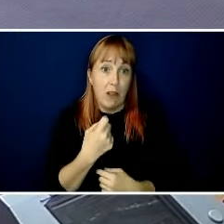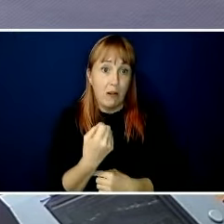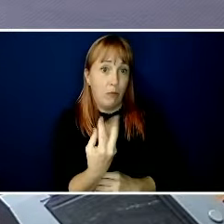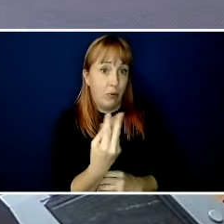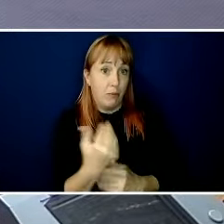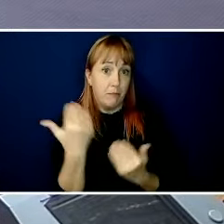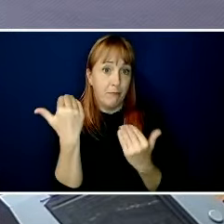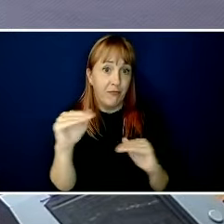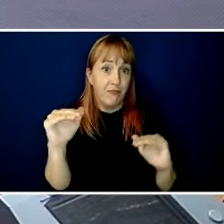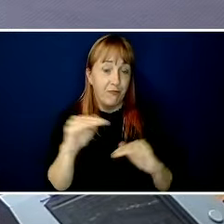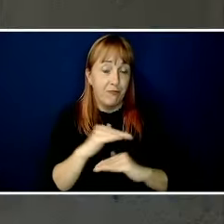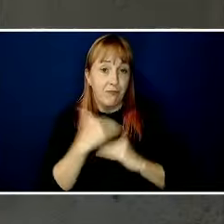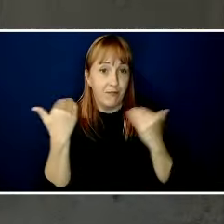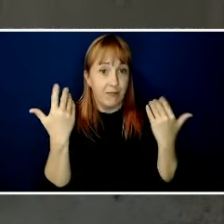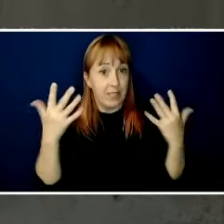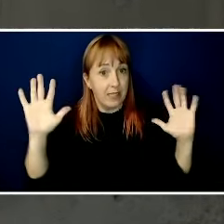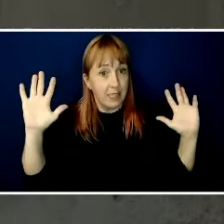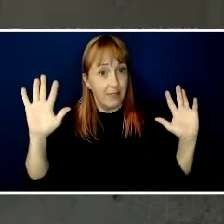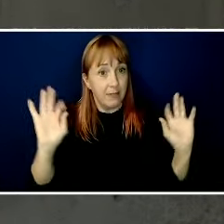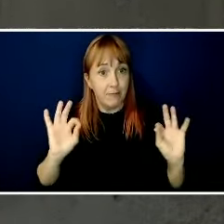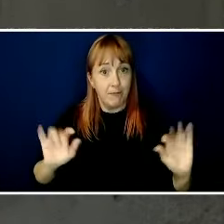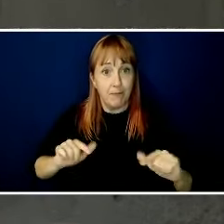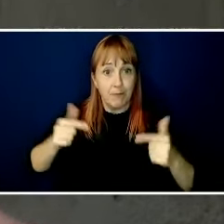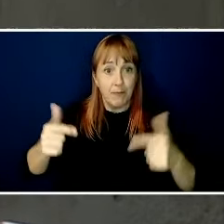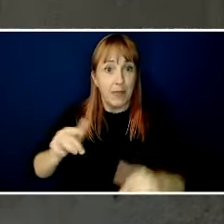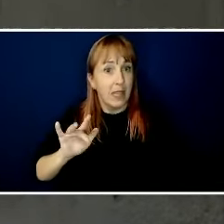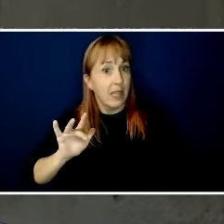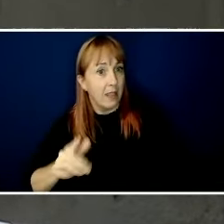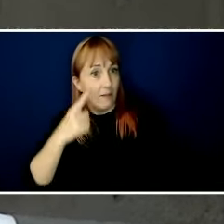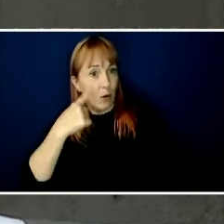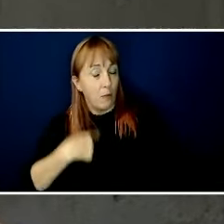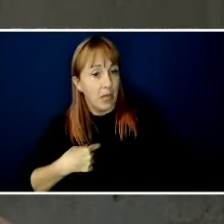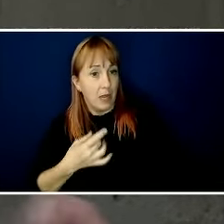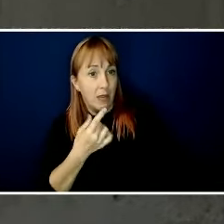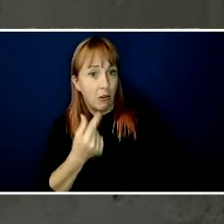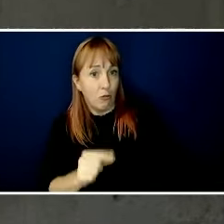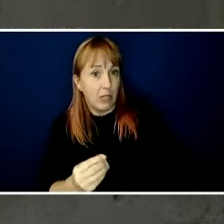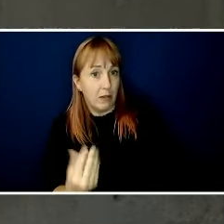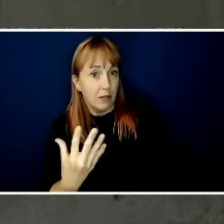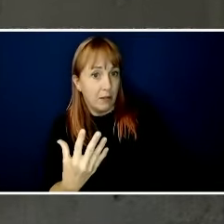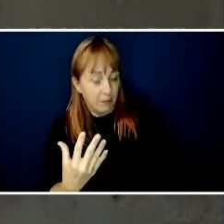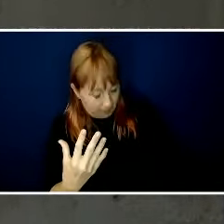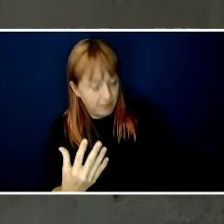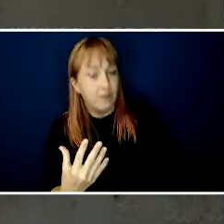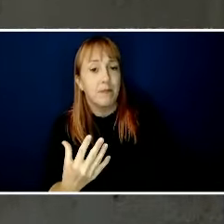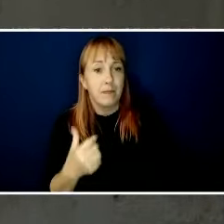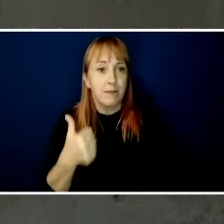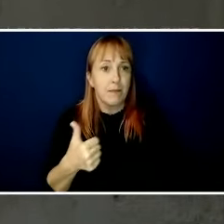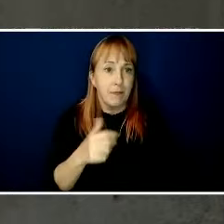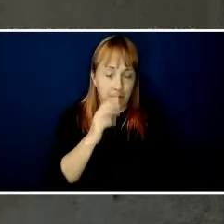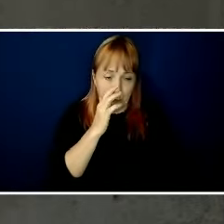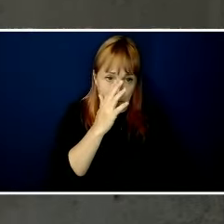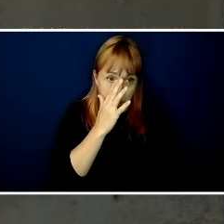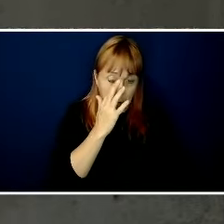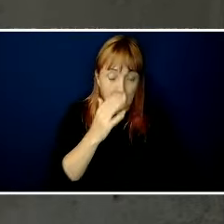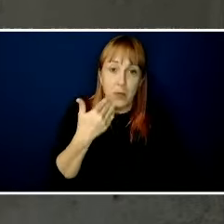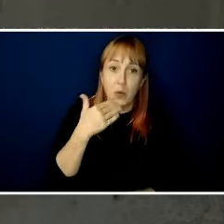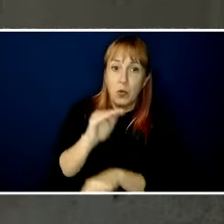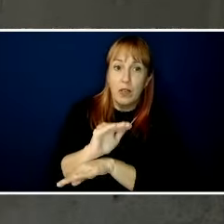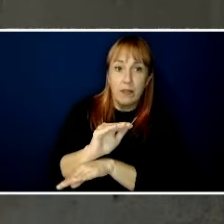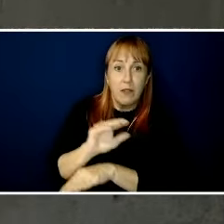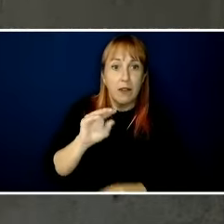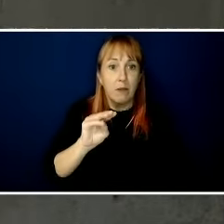up. Go ahead. Hit that button for me to turn the light on. There we go. Good evening, Mr.